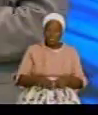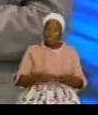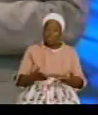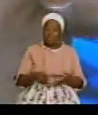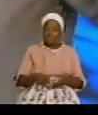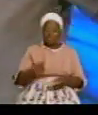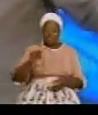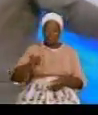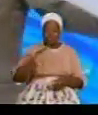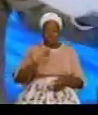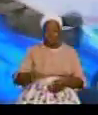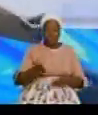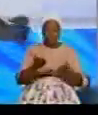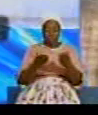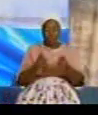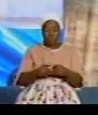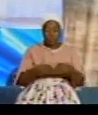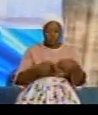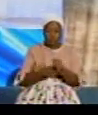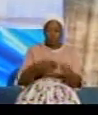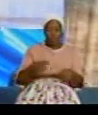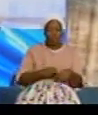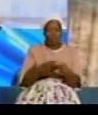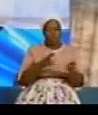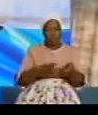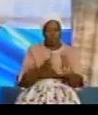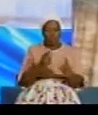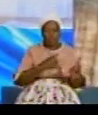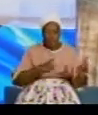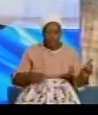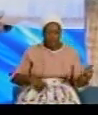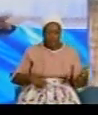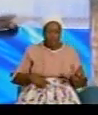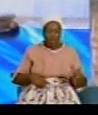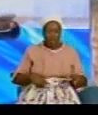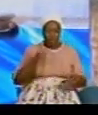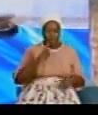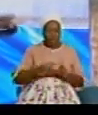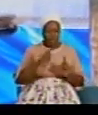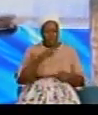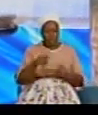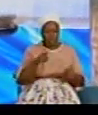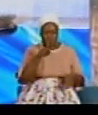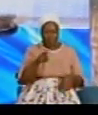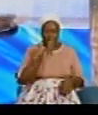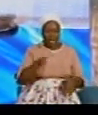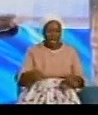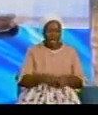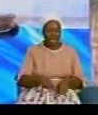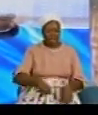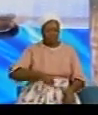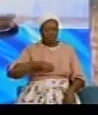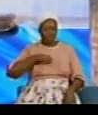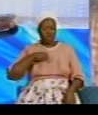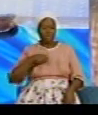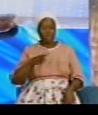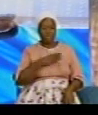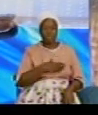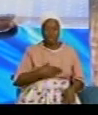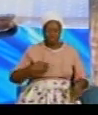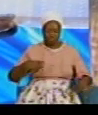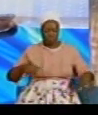way of the Lord, or you as proud and pompous as the